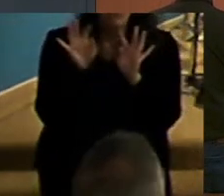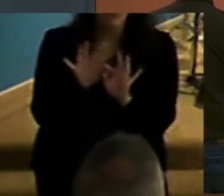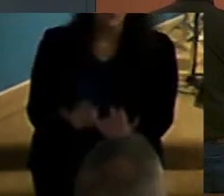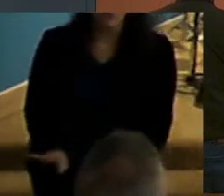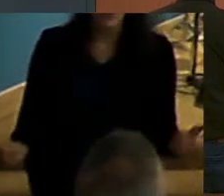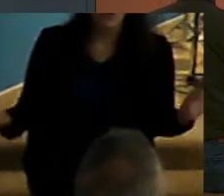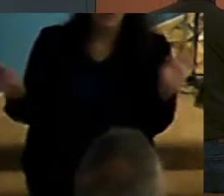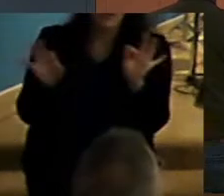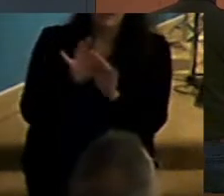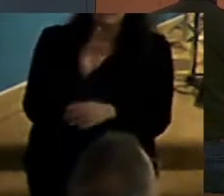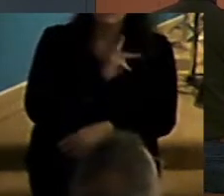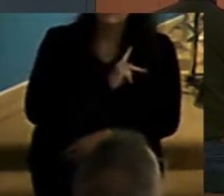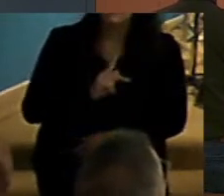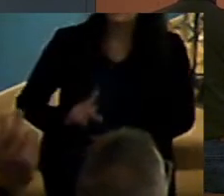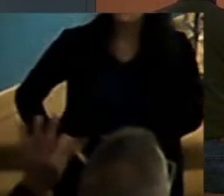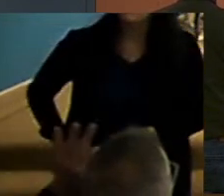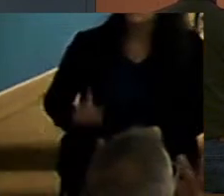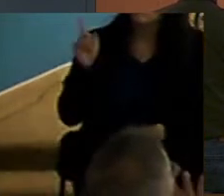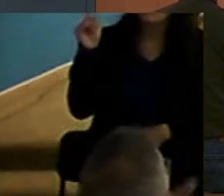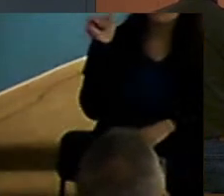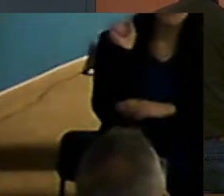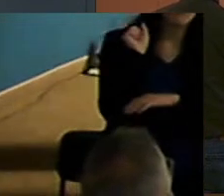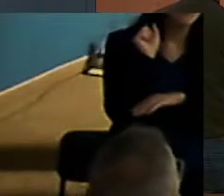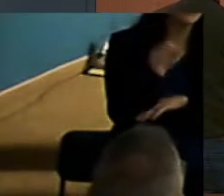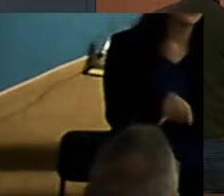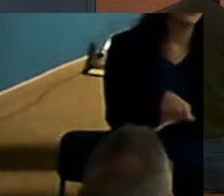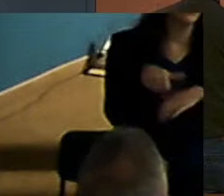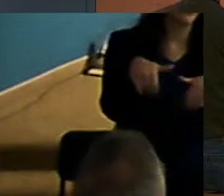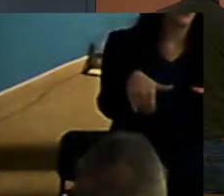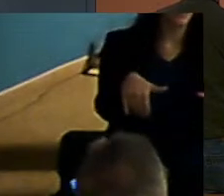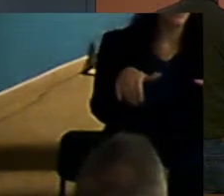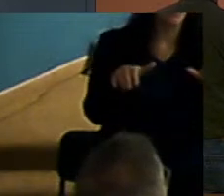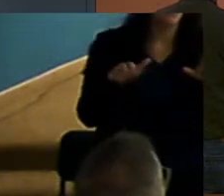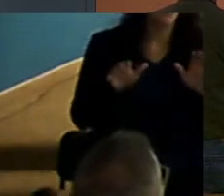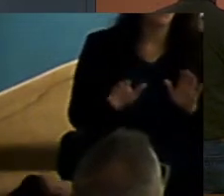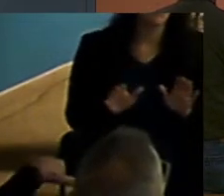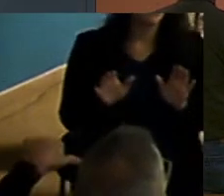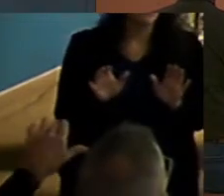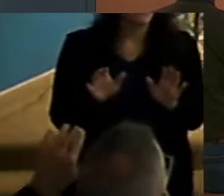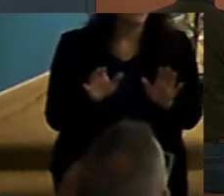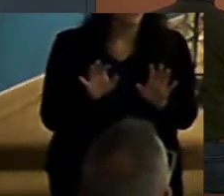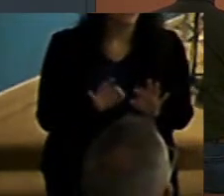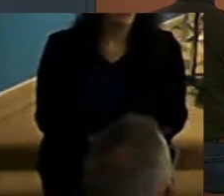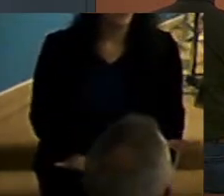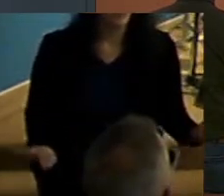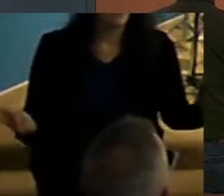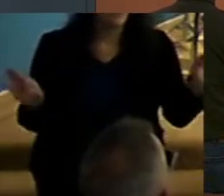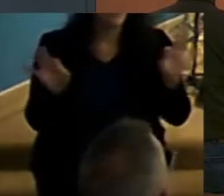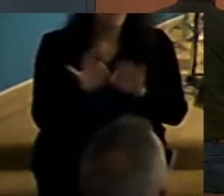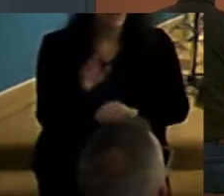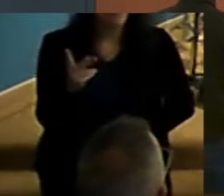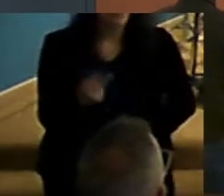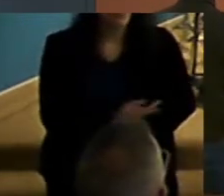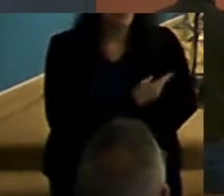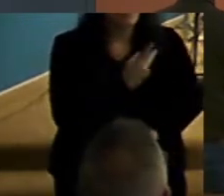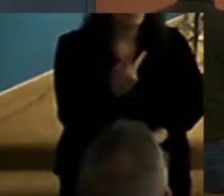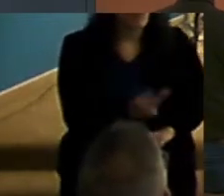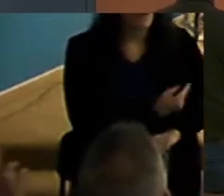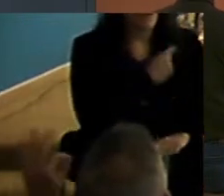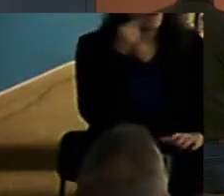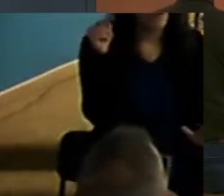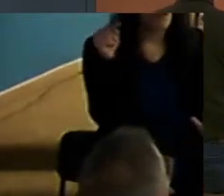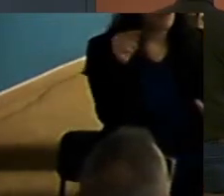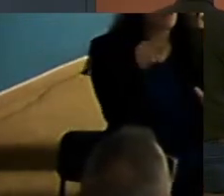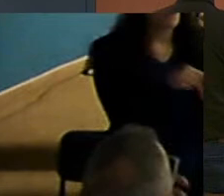slain. Worthy is the King who conquered the grave. Worthy is the Lamb who was